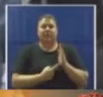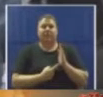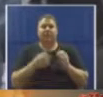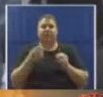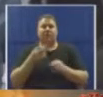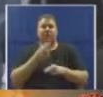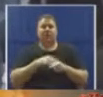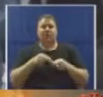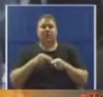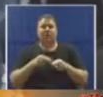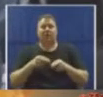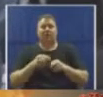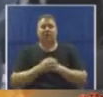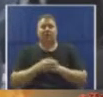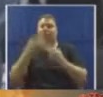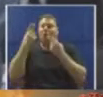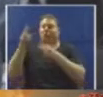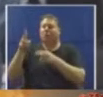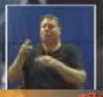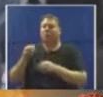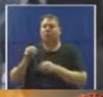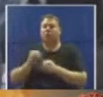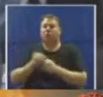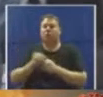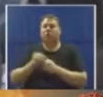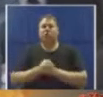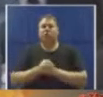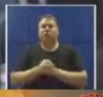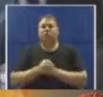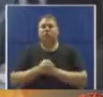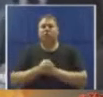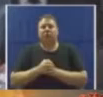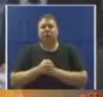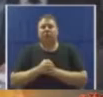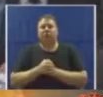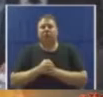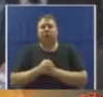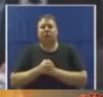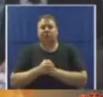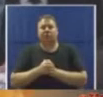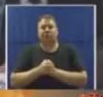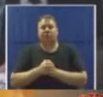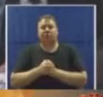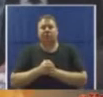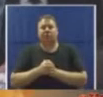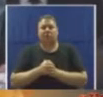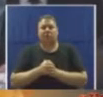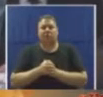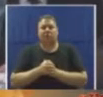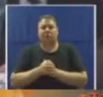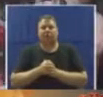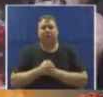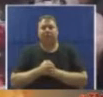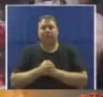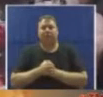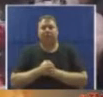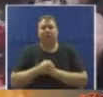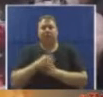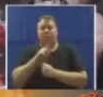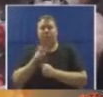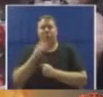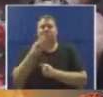to the World Health Honorable Organization. Meshoe, your question, please, to the Deputy President. Question, please.